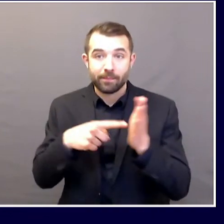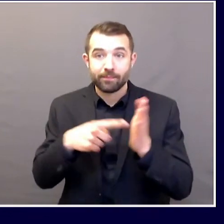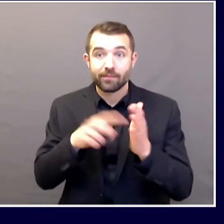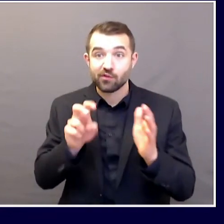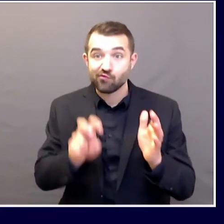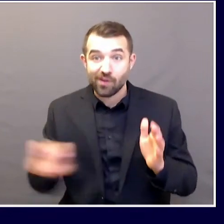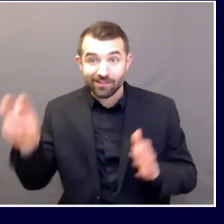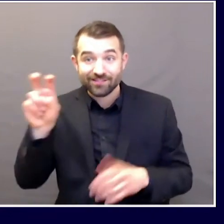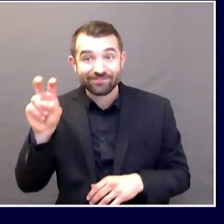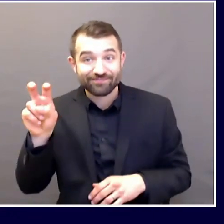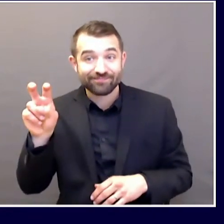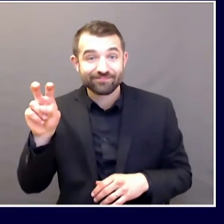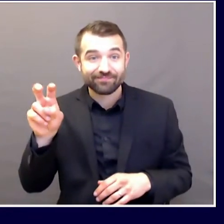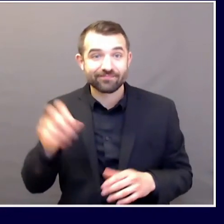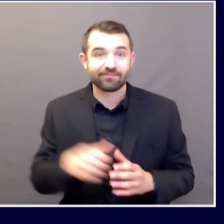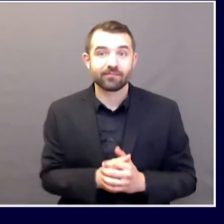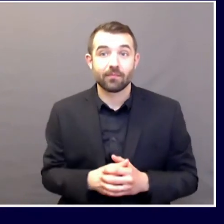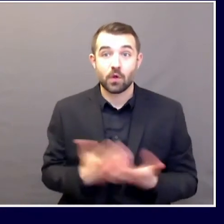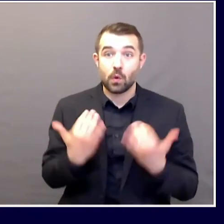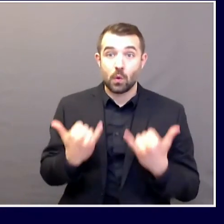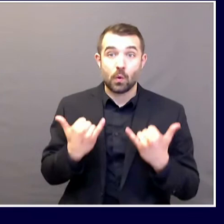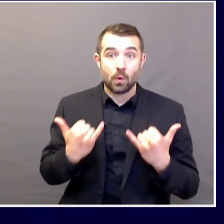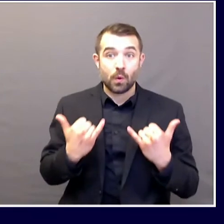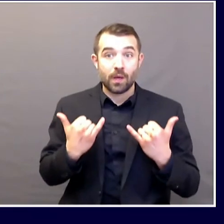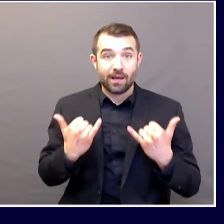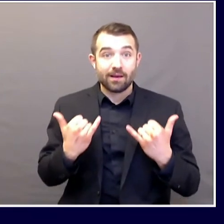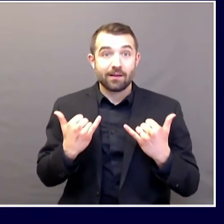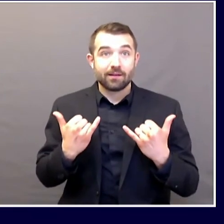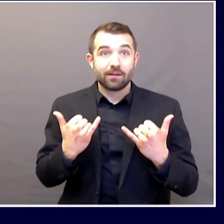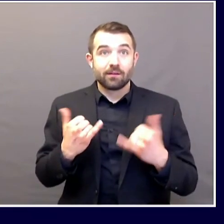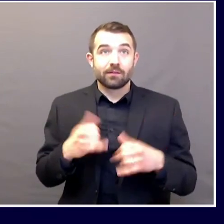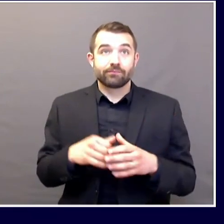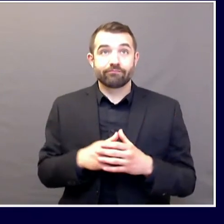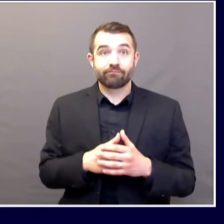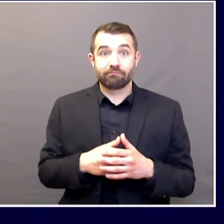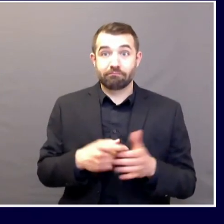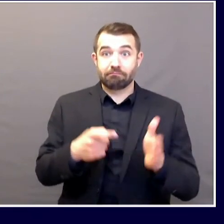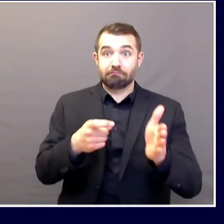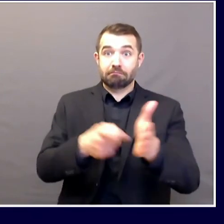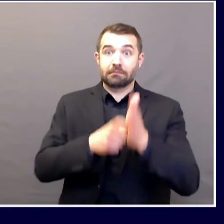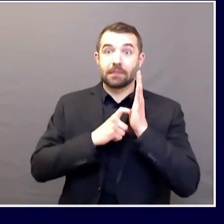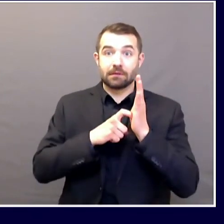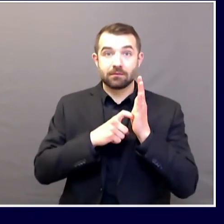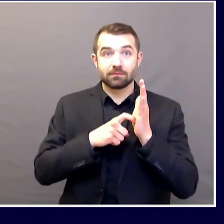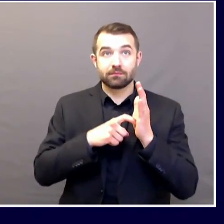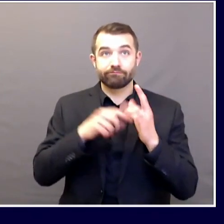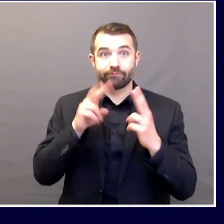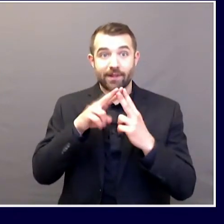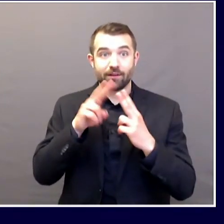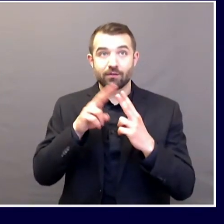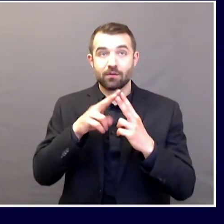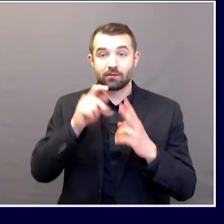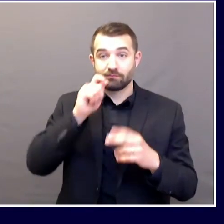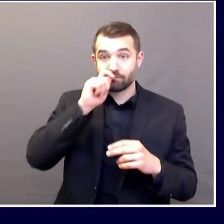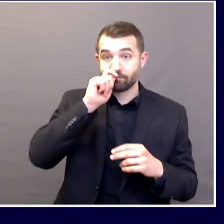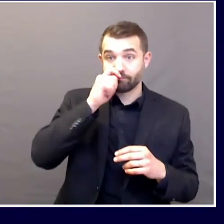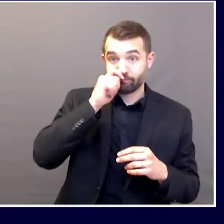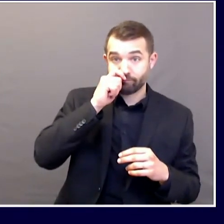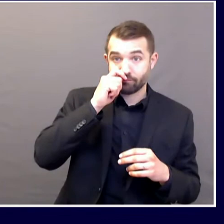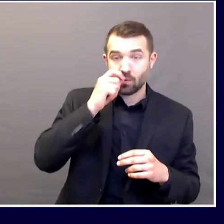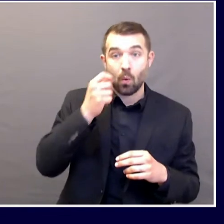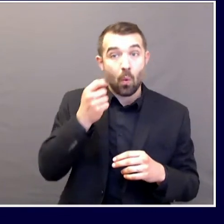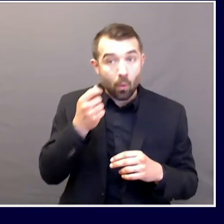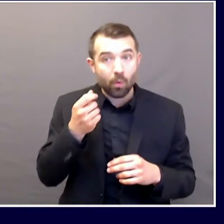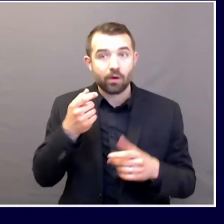right now, you have to test or quarantine if you're coming back to Maine after you have traveled to any